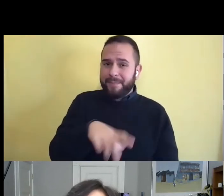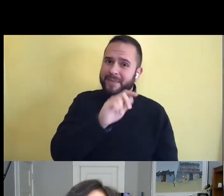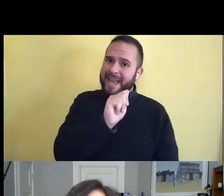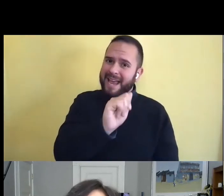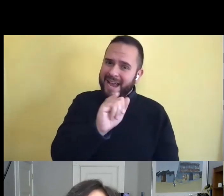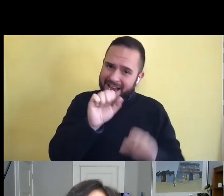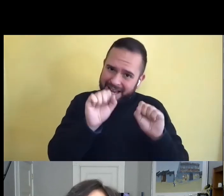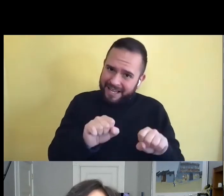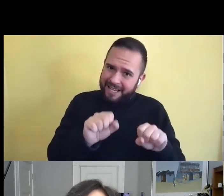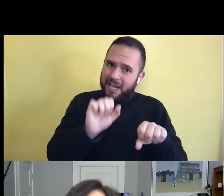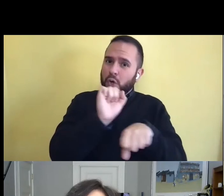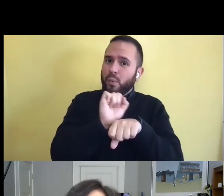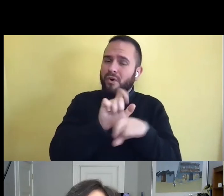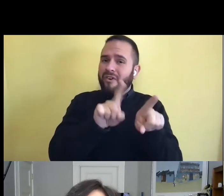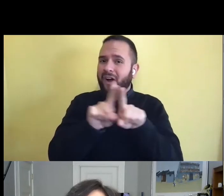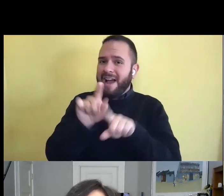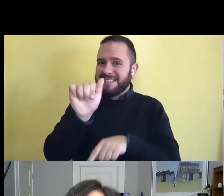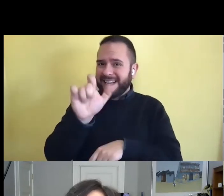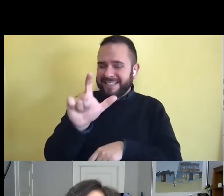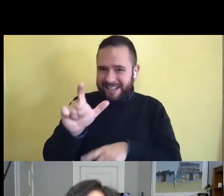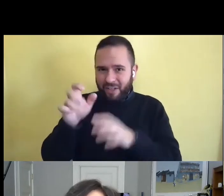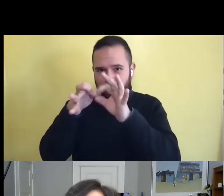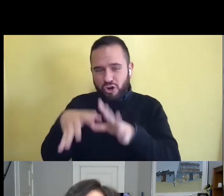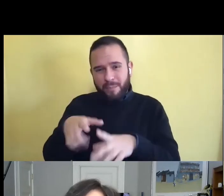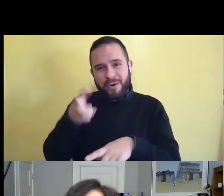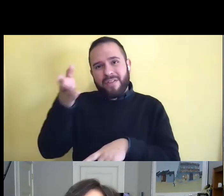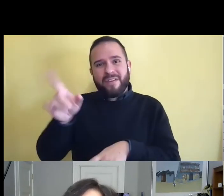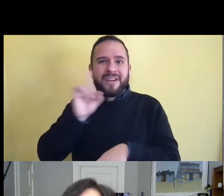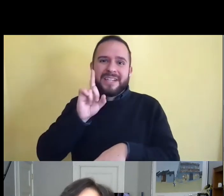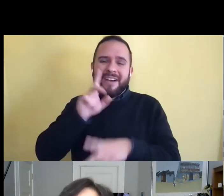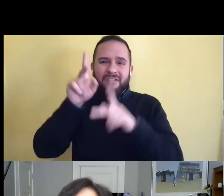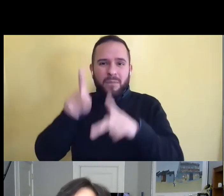work as an ASL interpreter at the deaf person's job interview site?